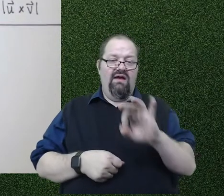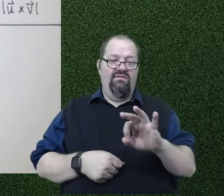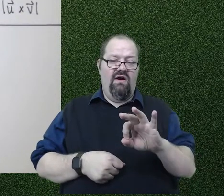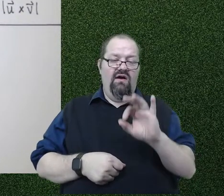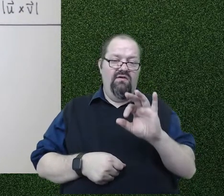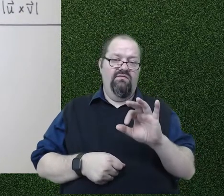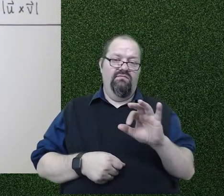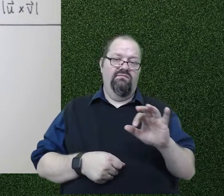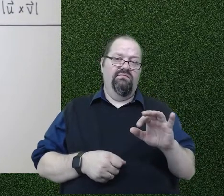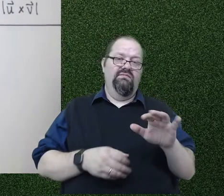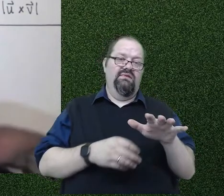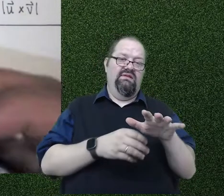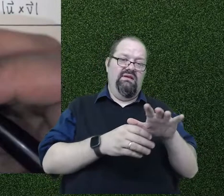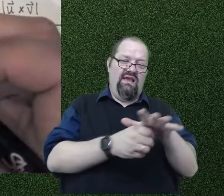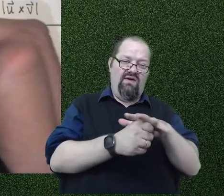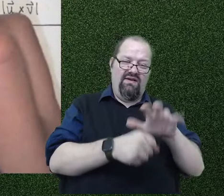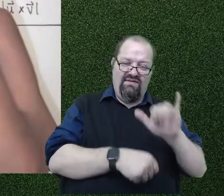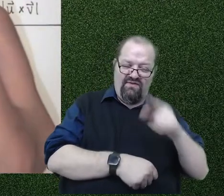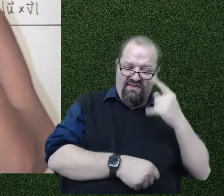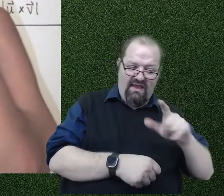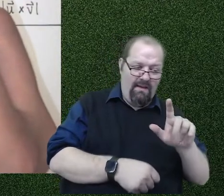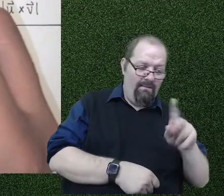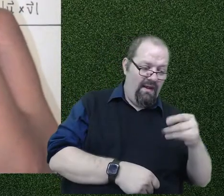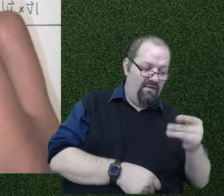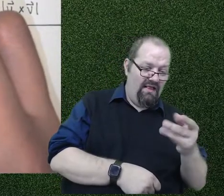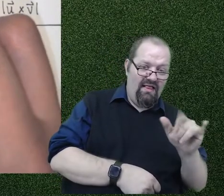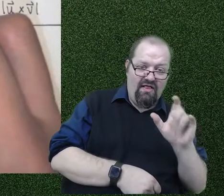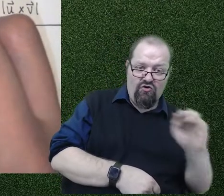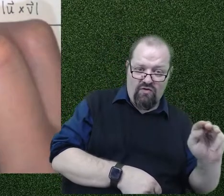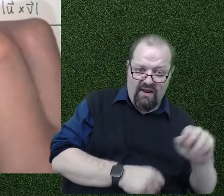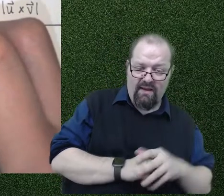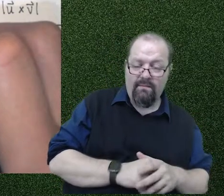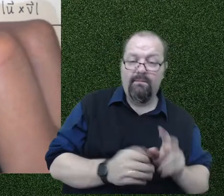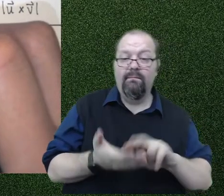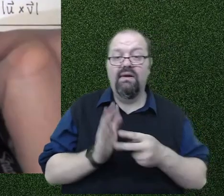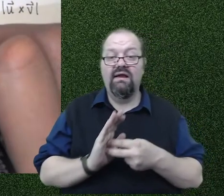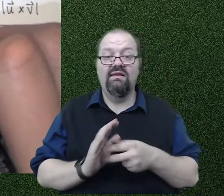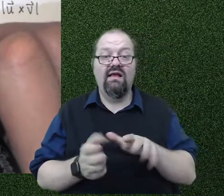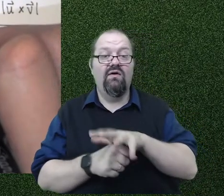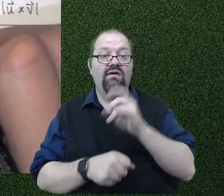parallelogram. So the area of a triangle